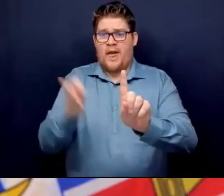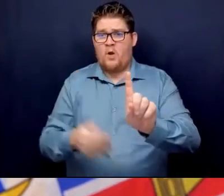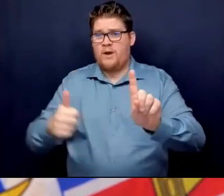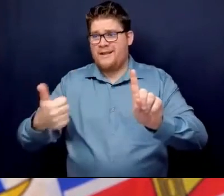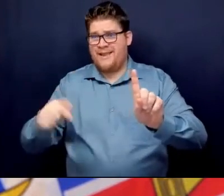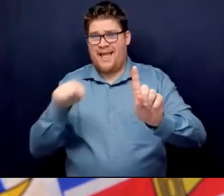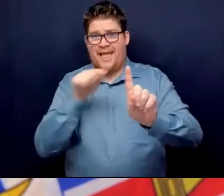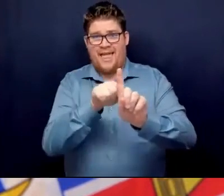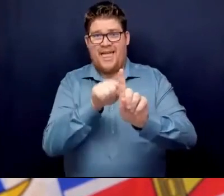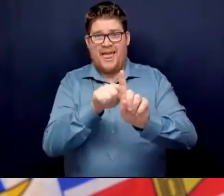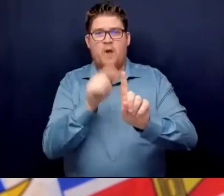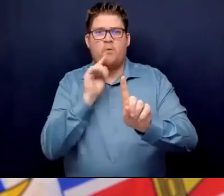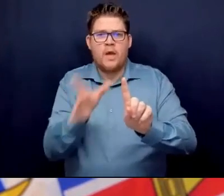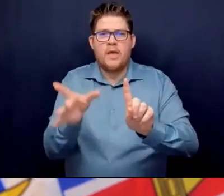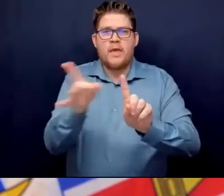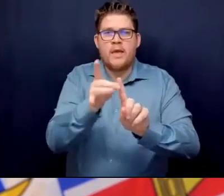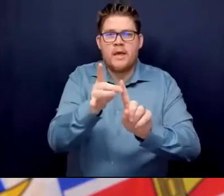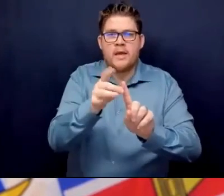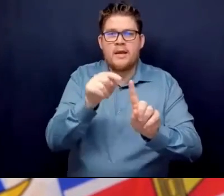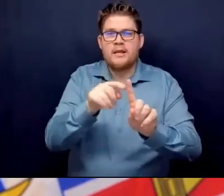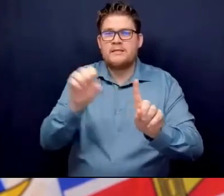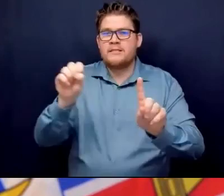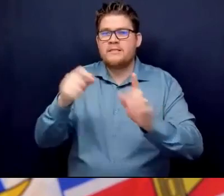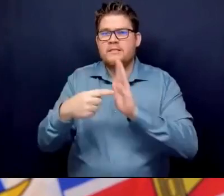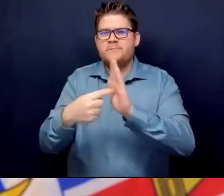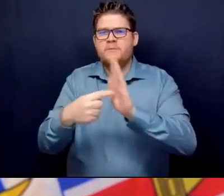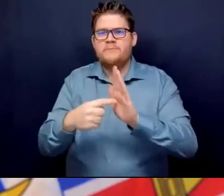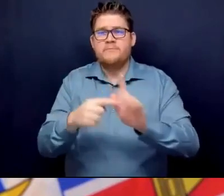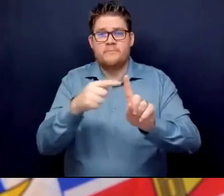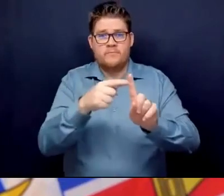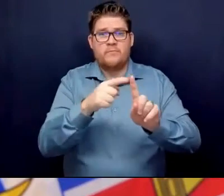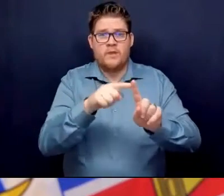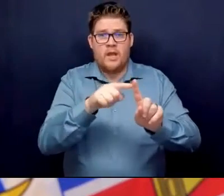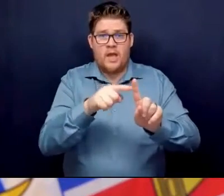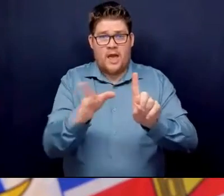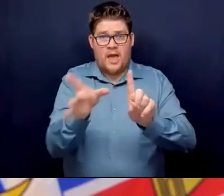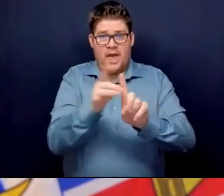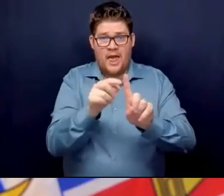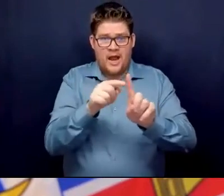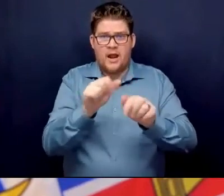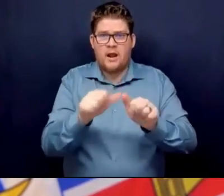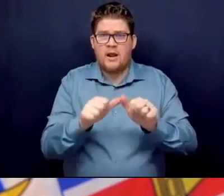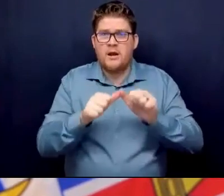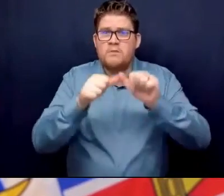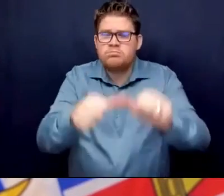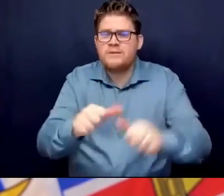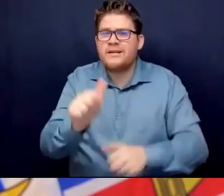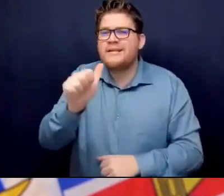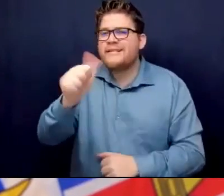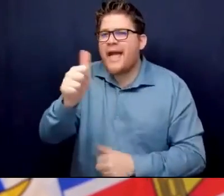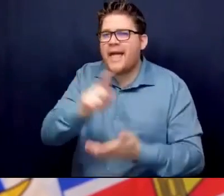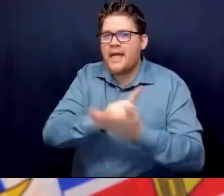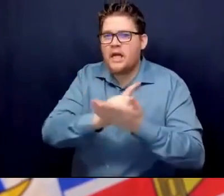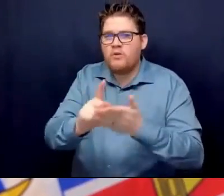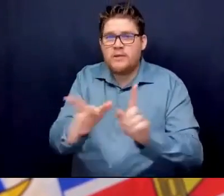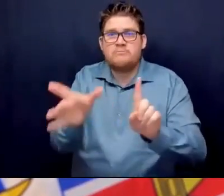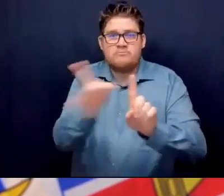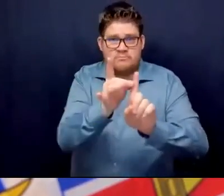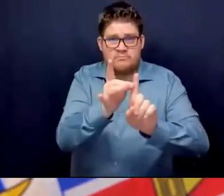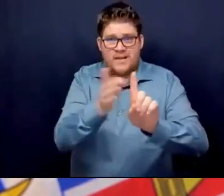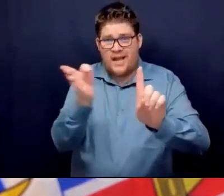symptoms that last for 12 weeks or longer. That's a long time to be seriously ill. And while this new wave,